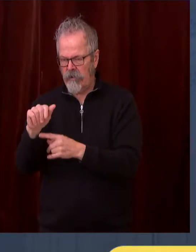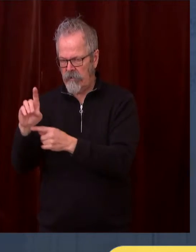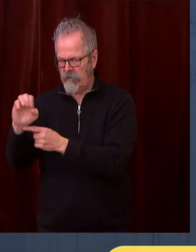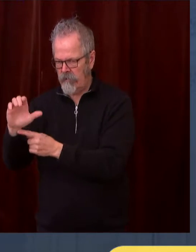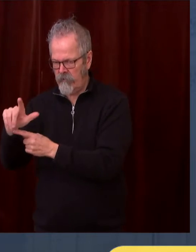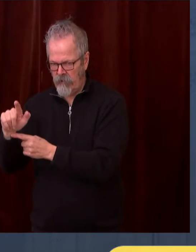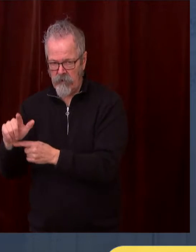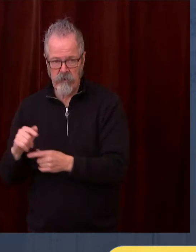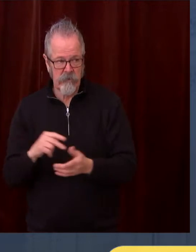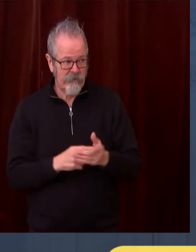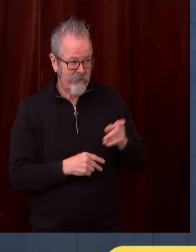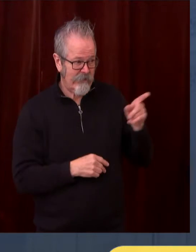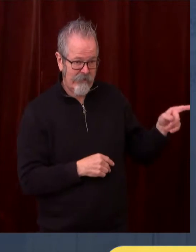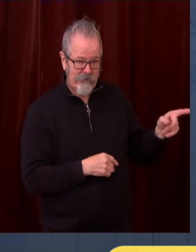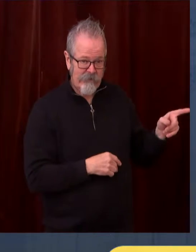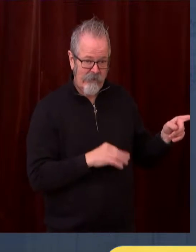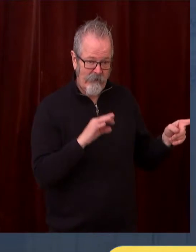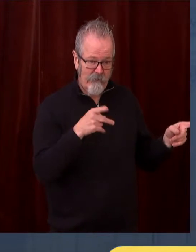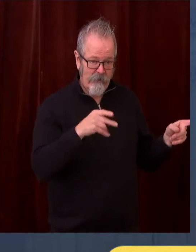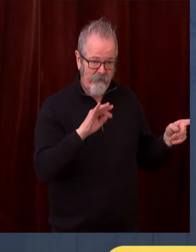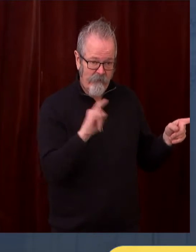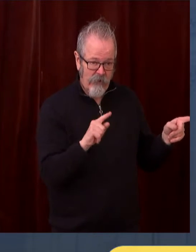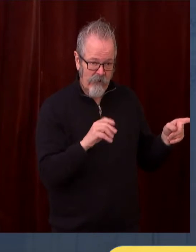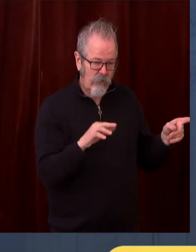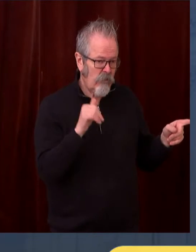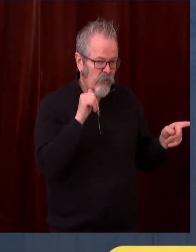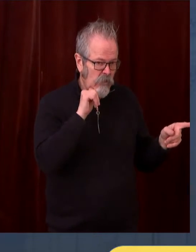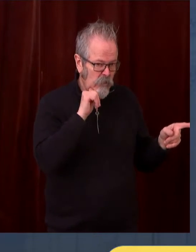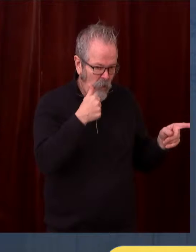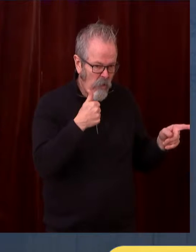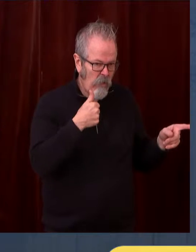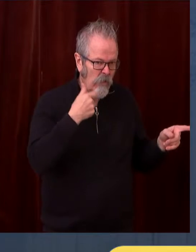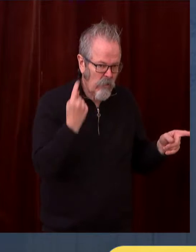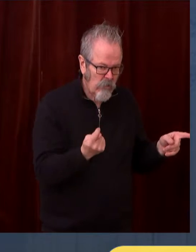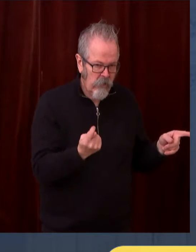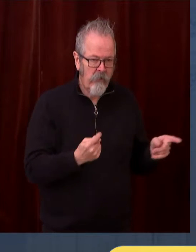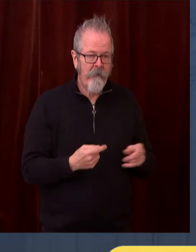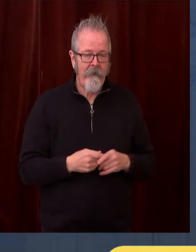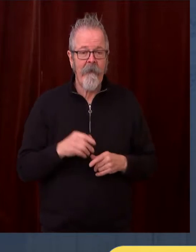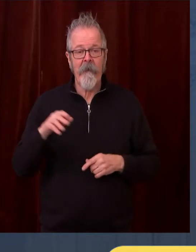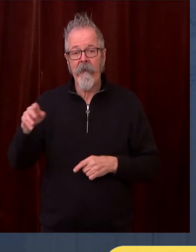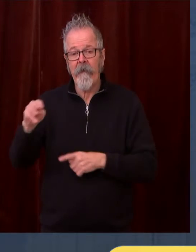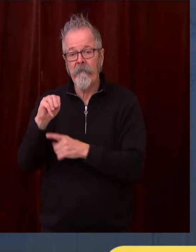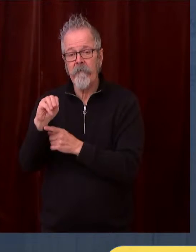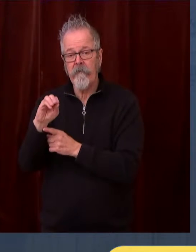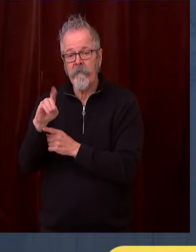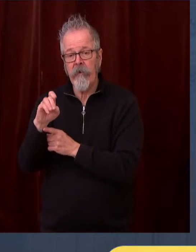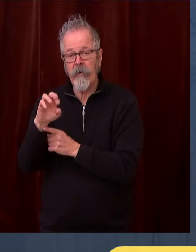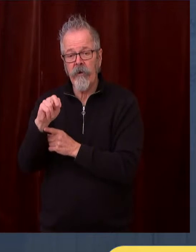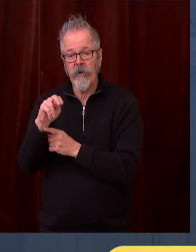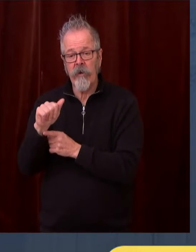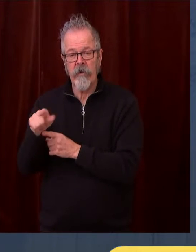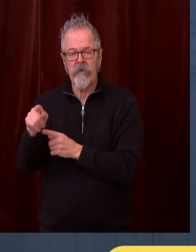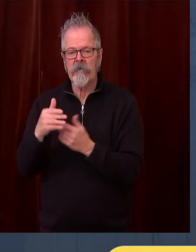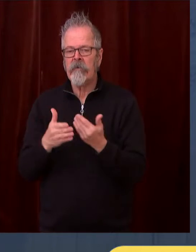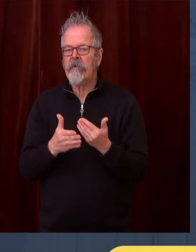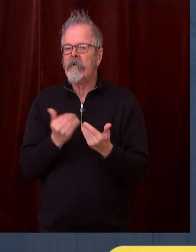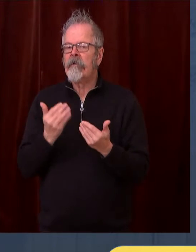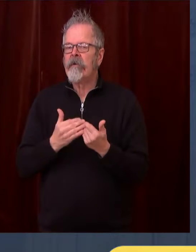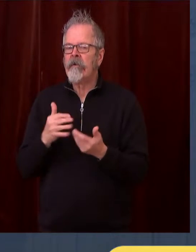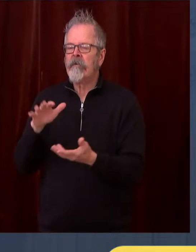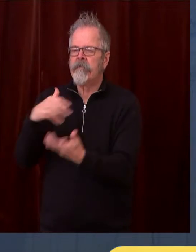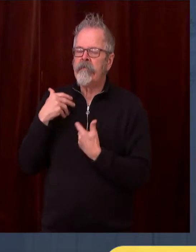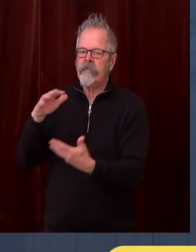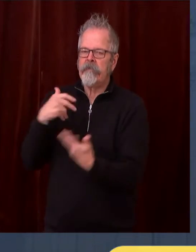with the Moderna vaccine than with the Pfizer vaccine. And our initial allocation is much higher. It's 128,000 doses if that